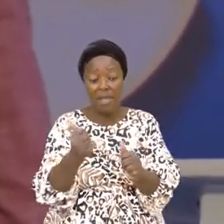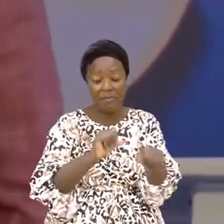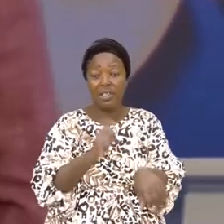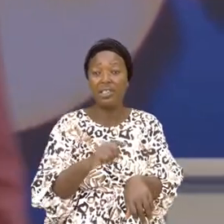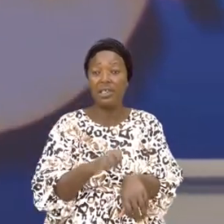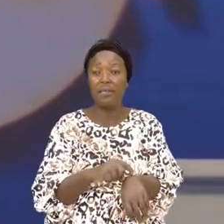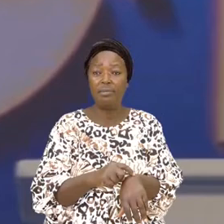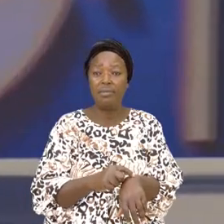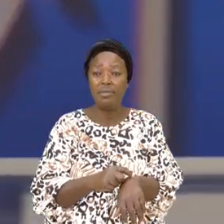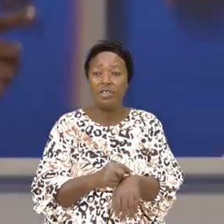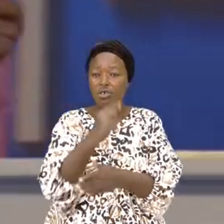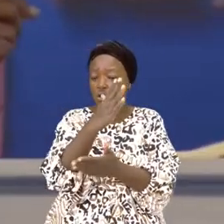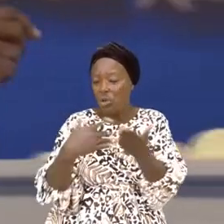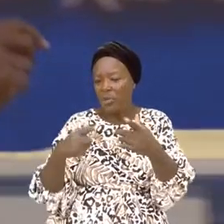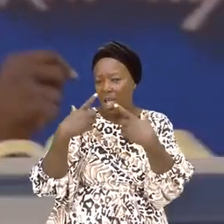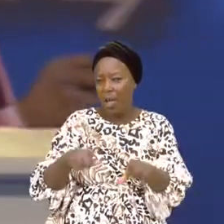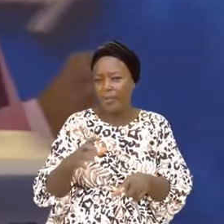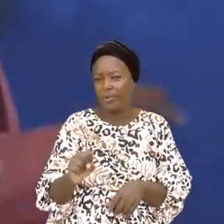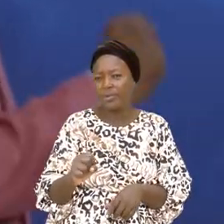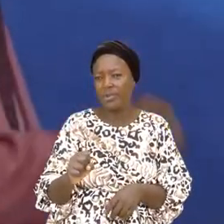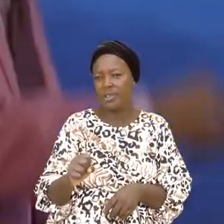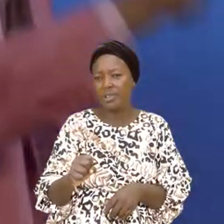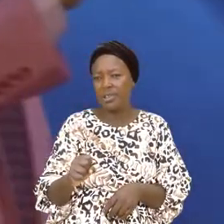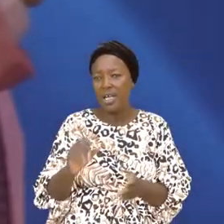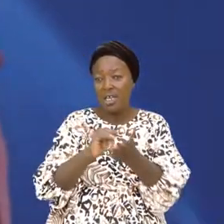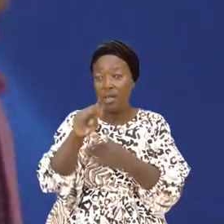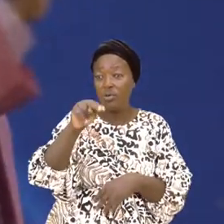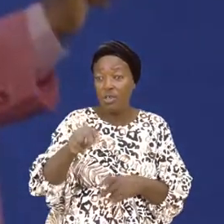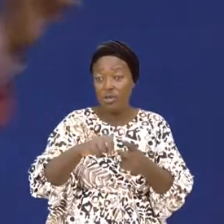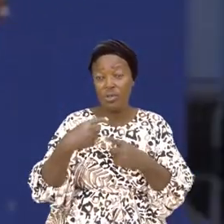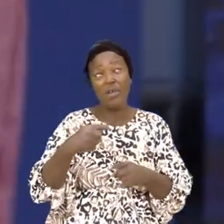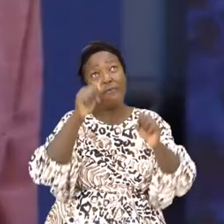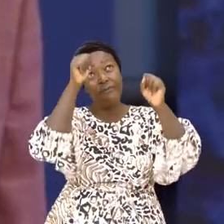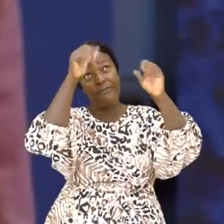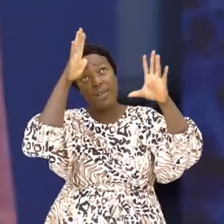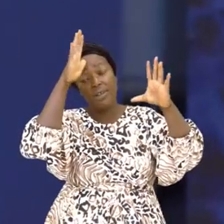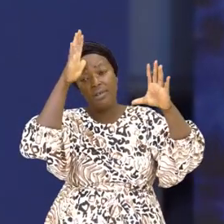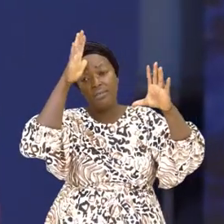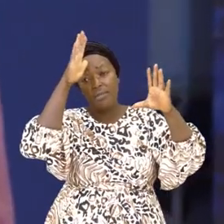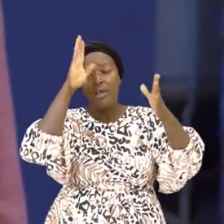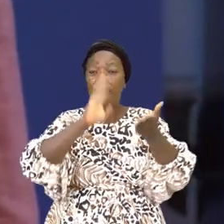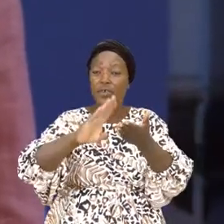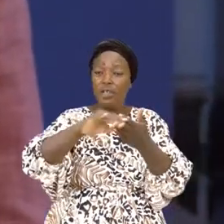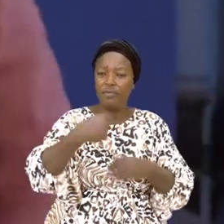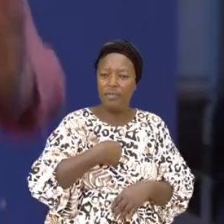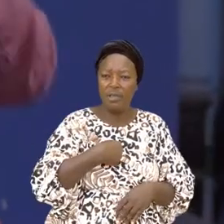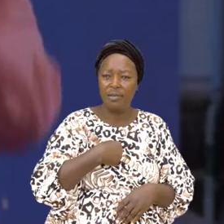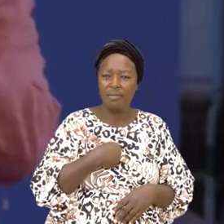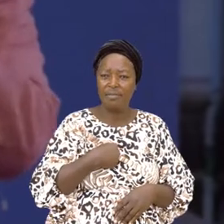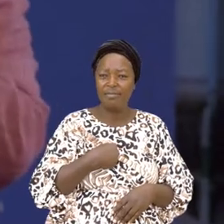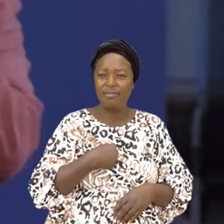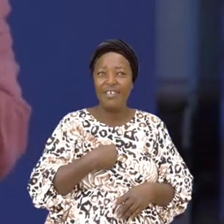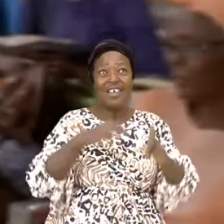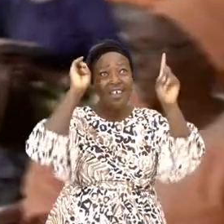time something happens that you need to say, father, forgive me, he